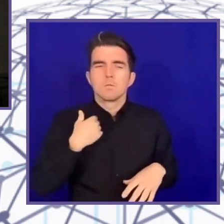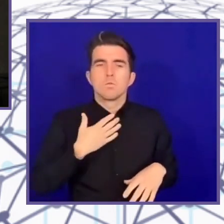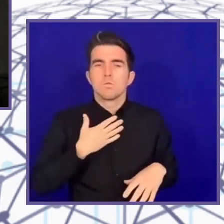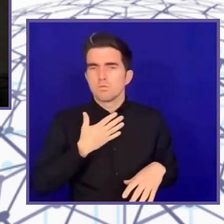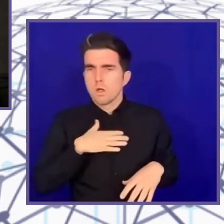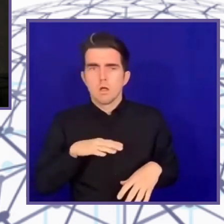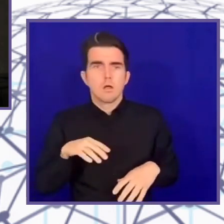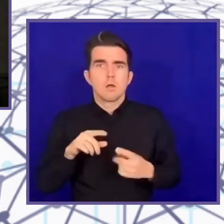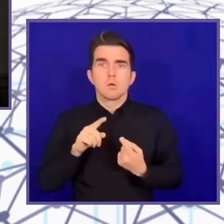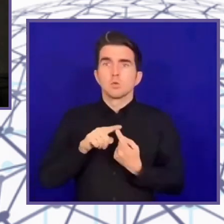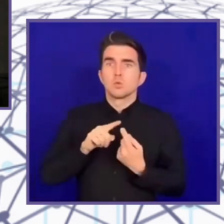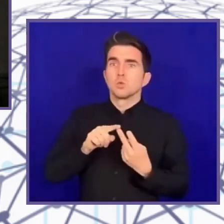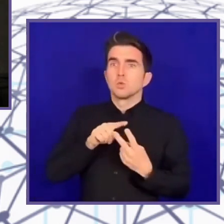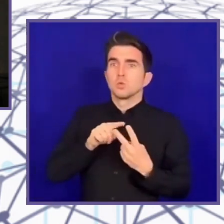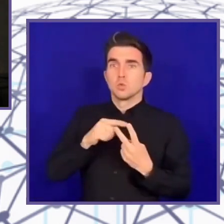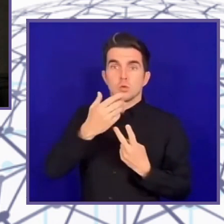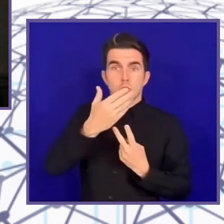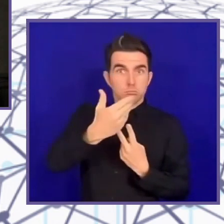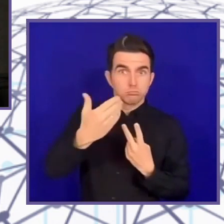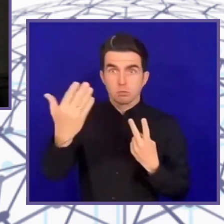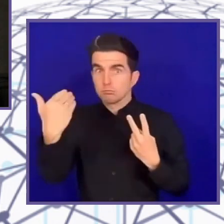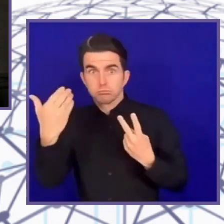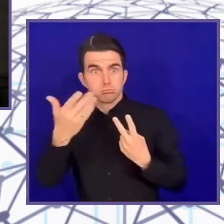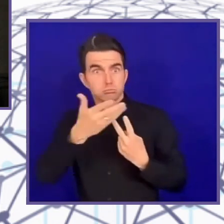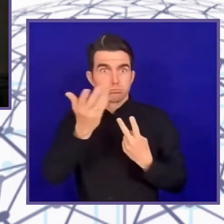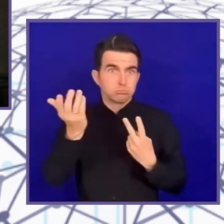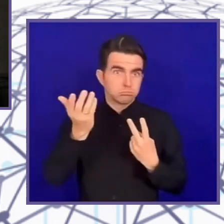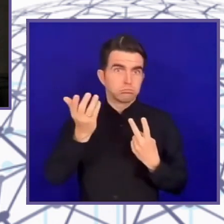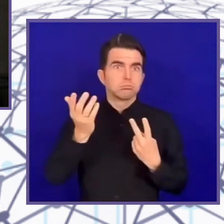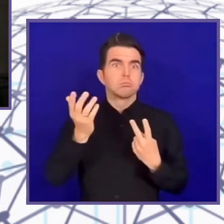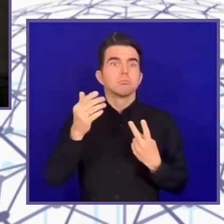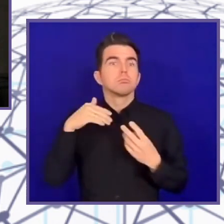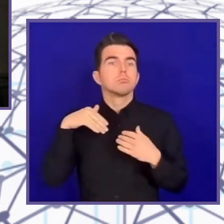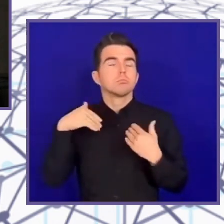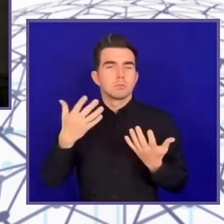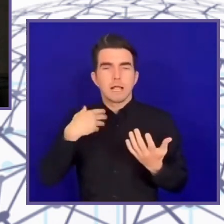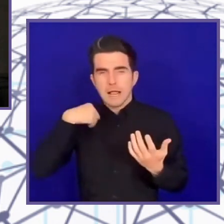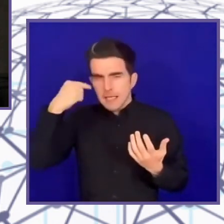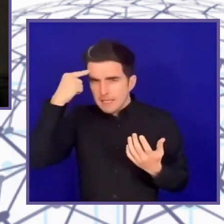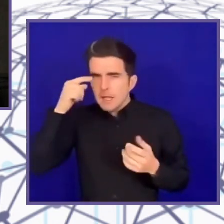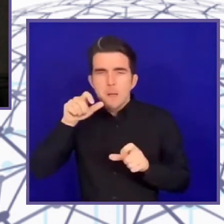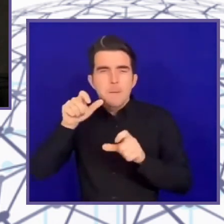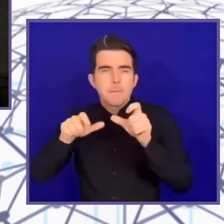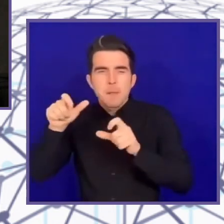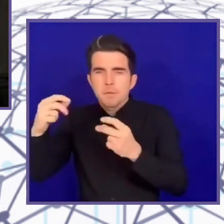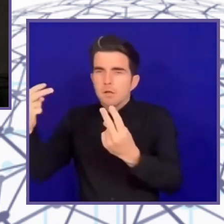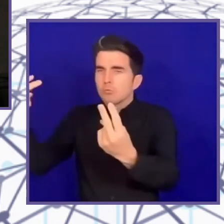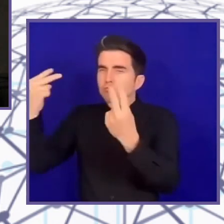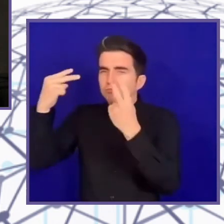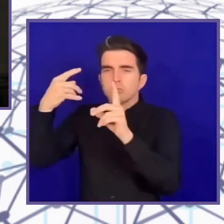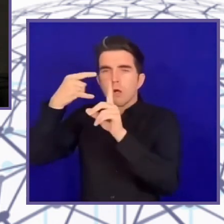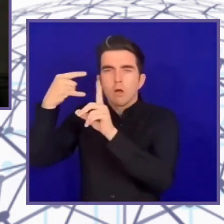using the access features. So, and like three more. That's it then. After you.